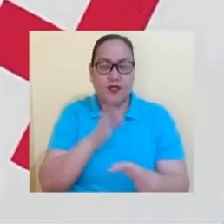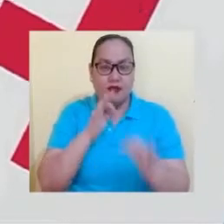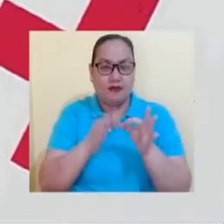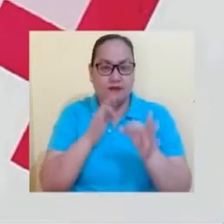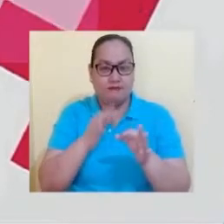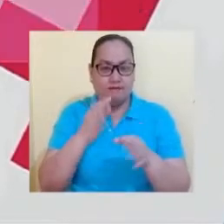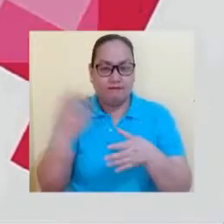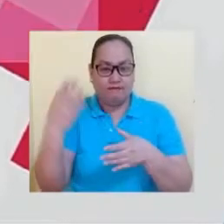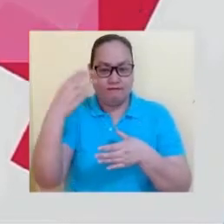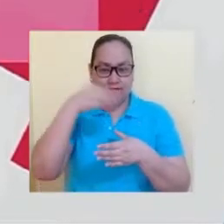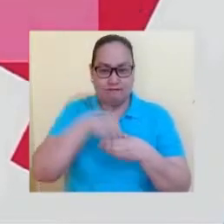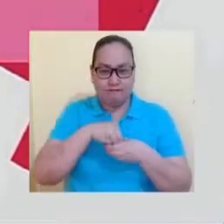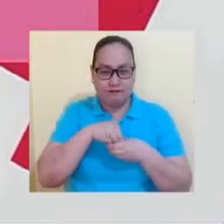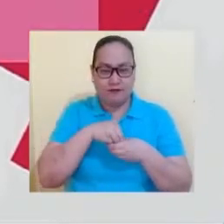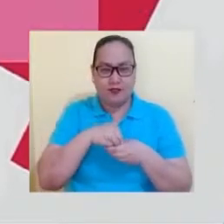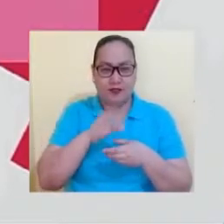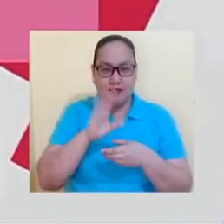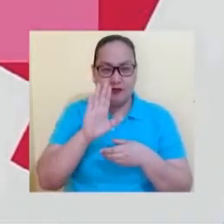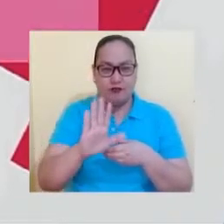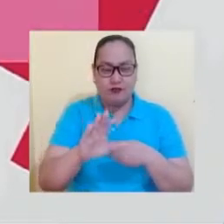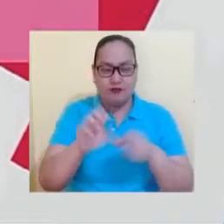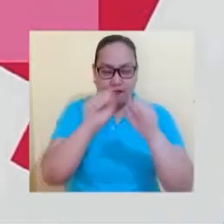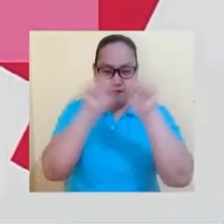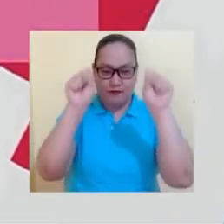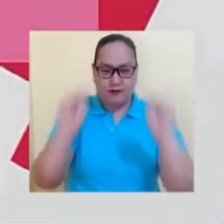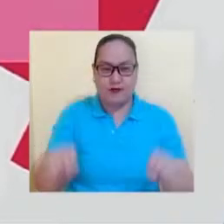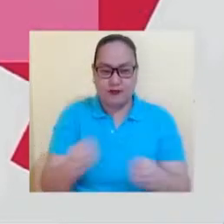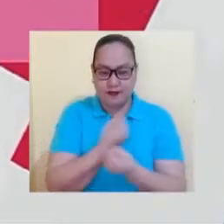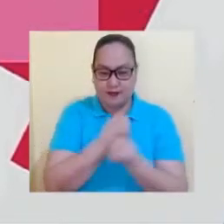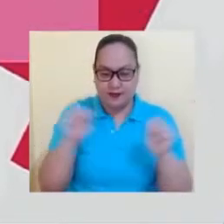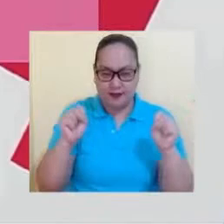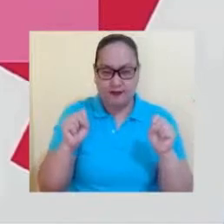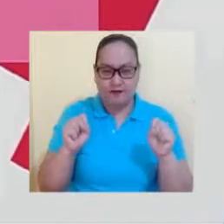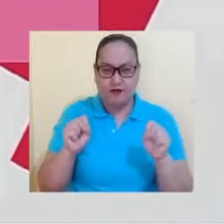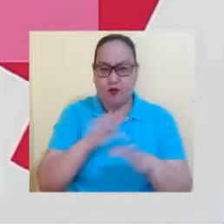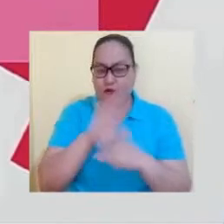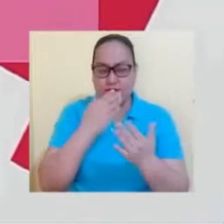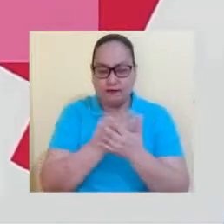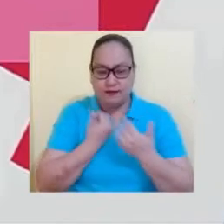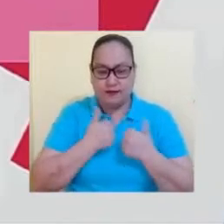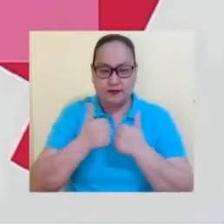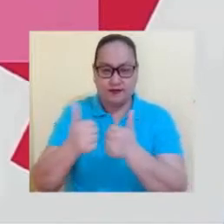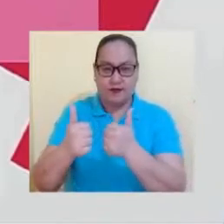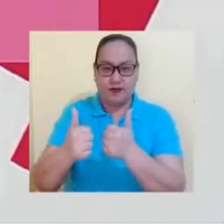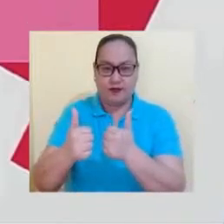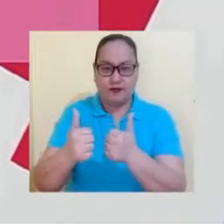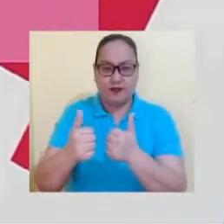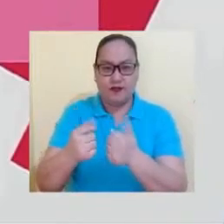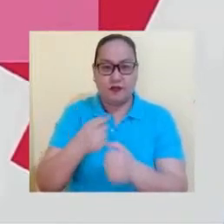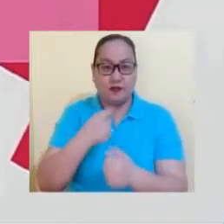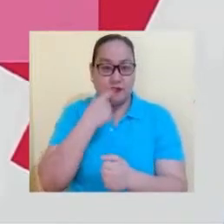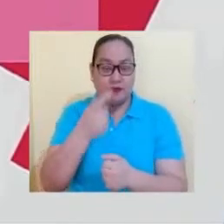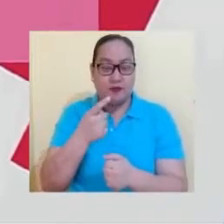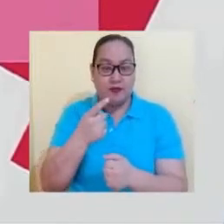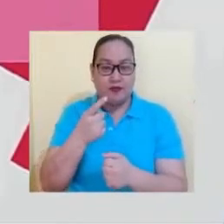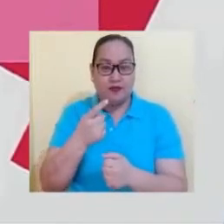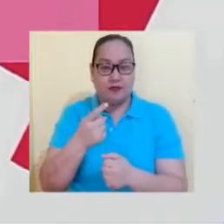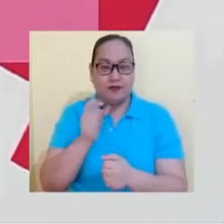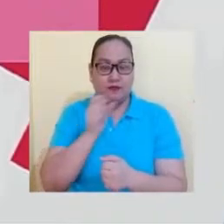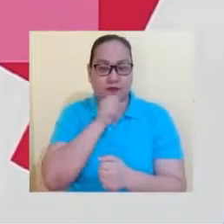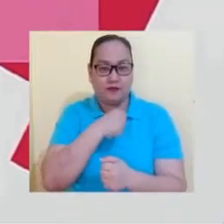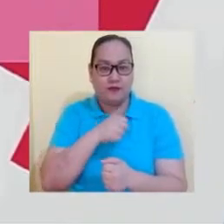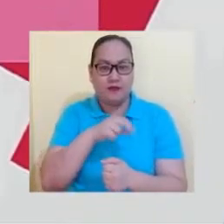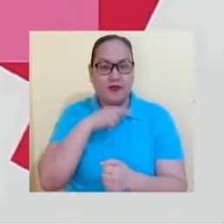Once you internalize safety awareness in your system, everything else follows. As the old cliche